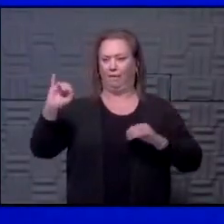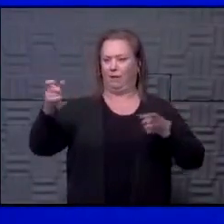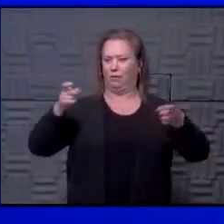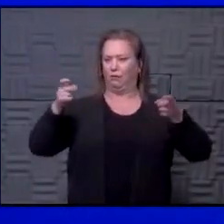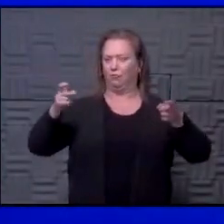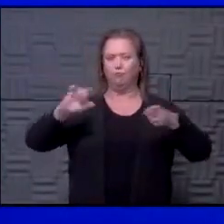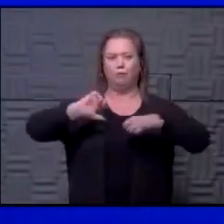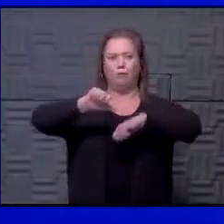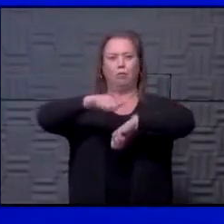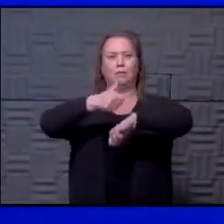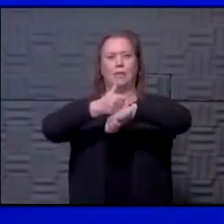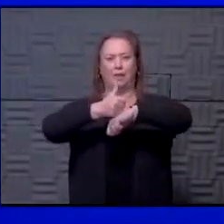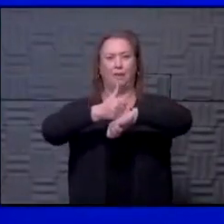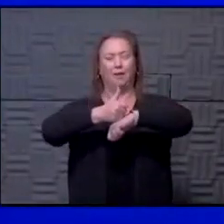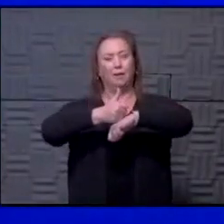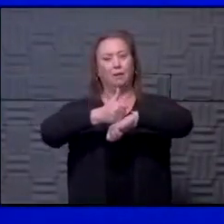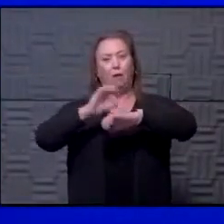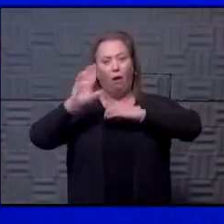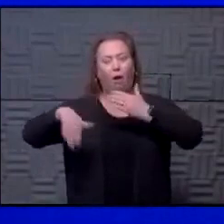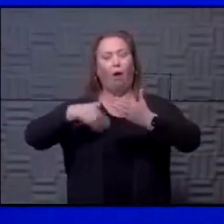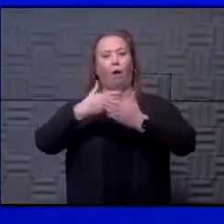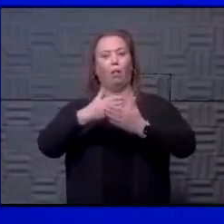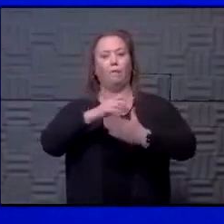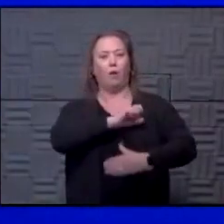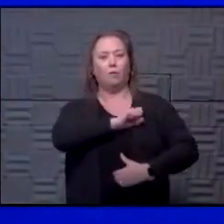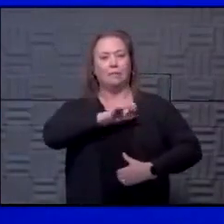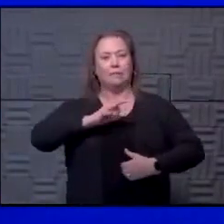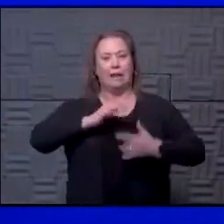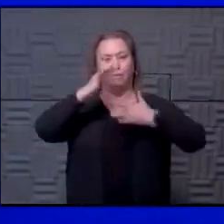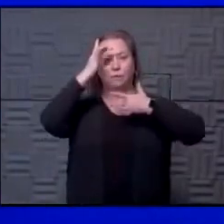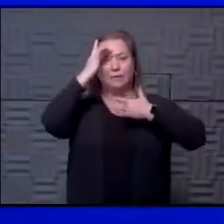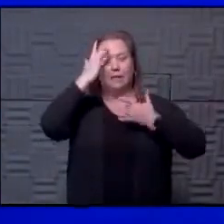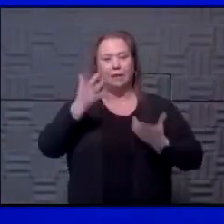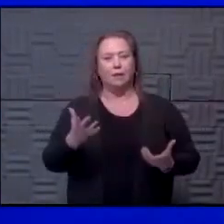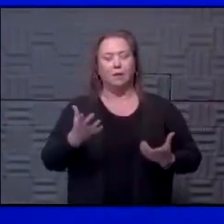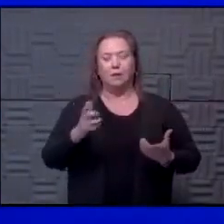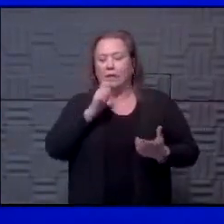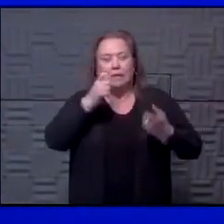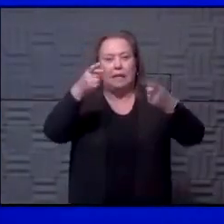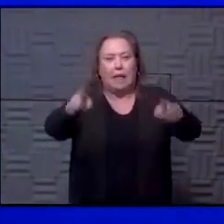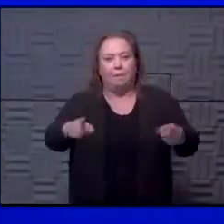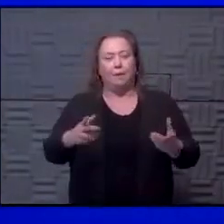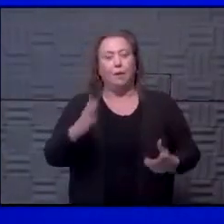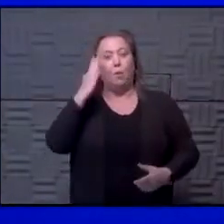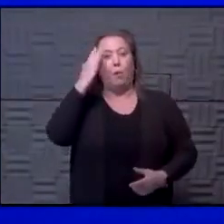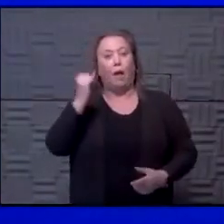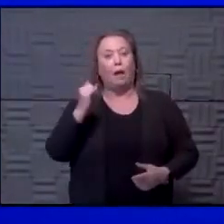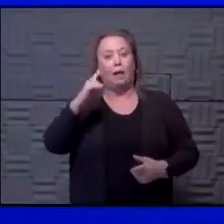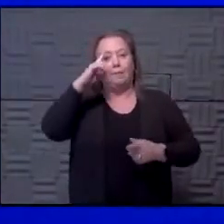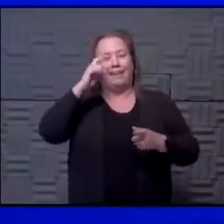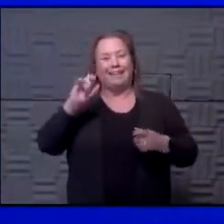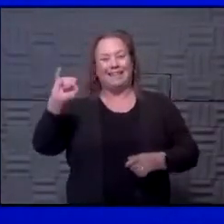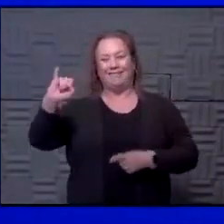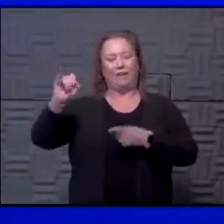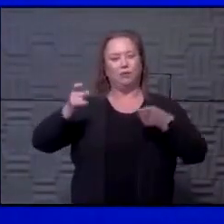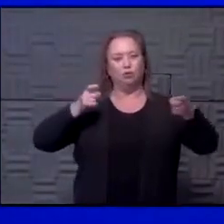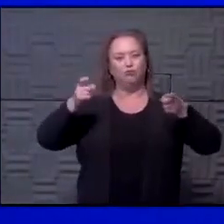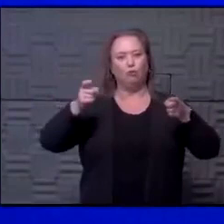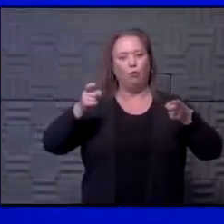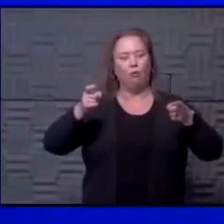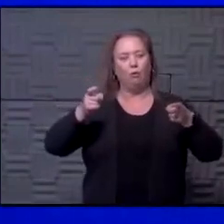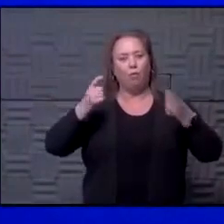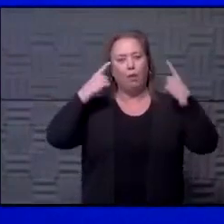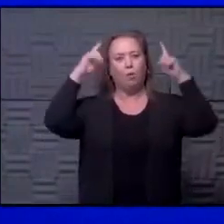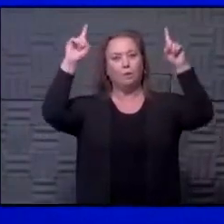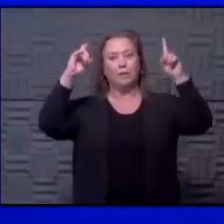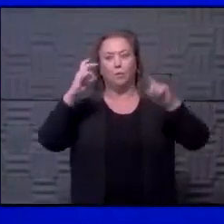place, we would have made the whole place sick. But that did not happen. And why is that? Because infection control works. So when you start seeing